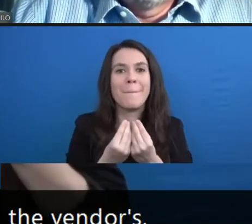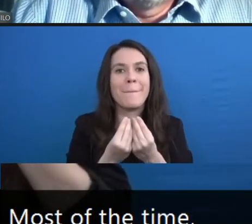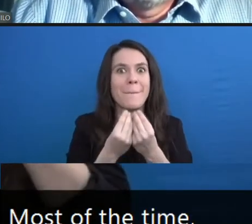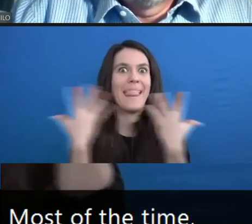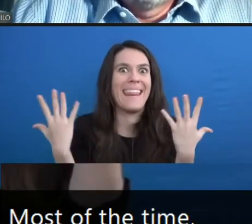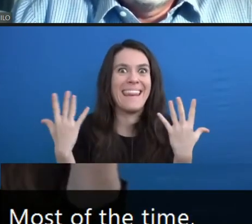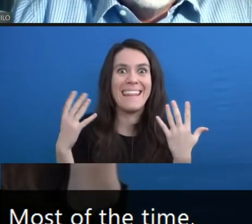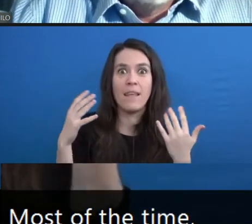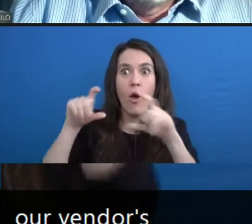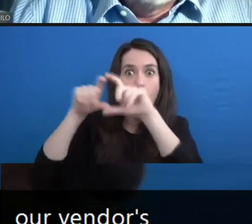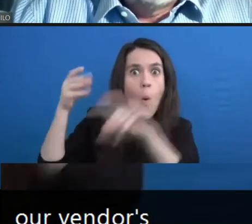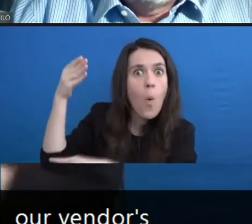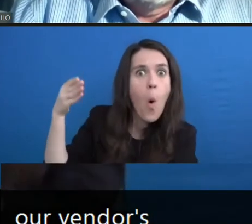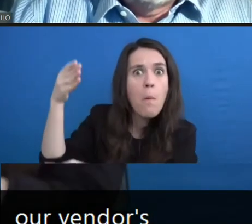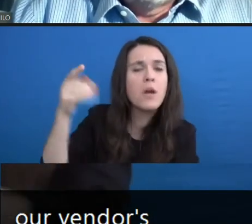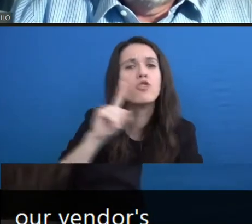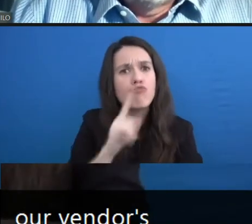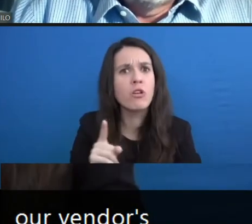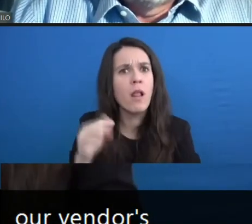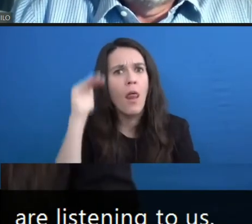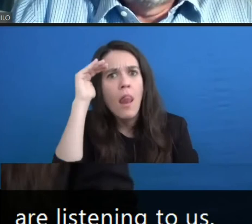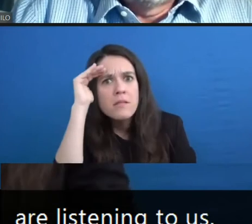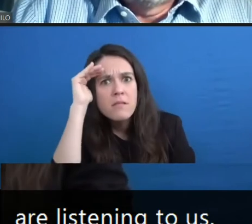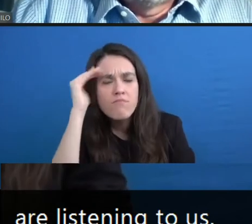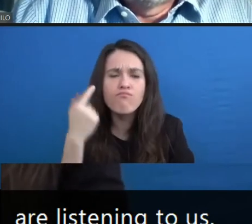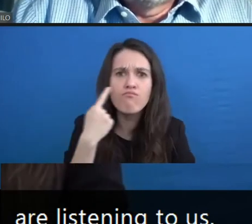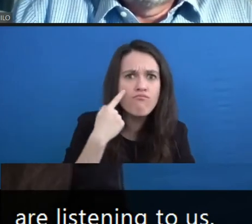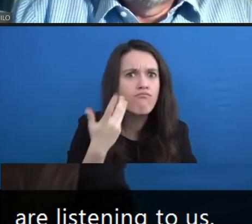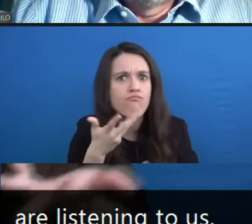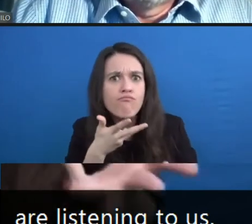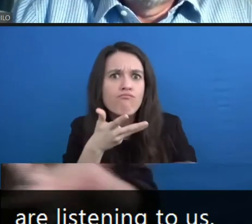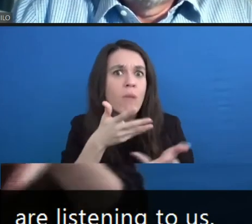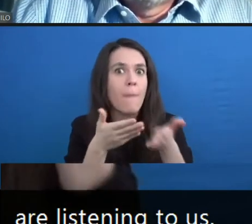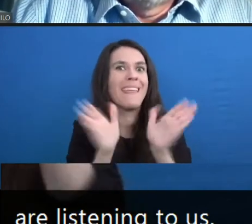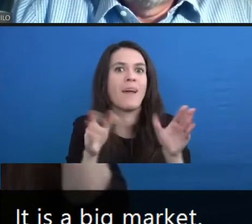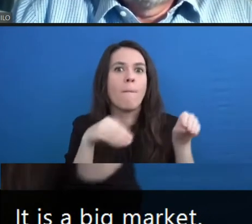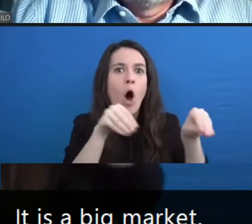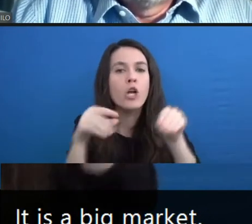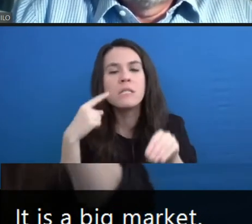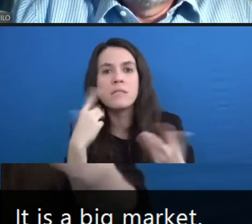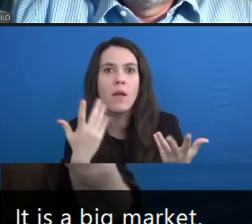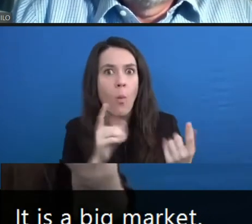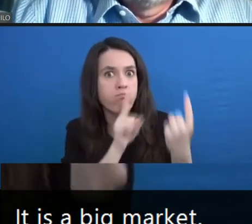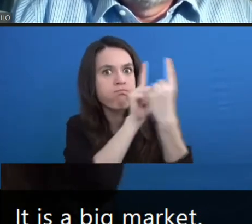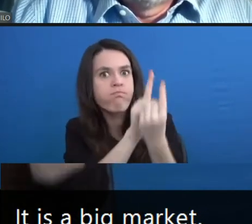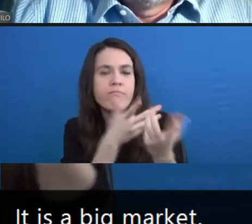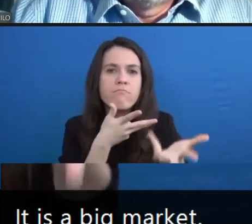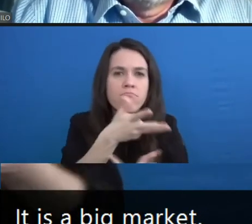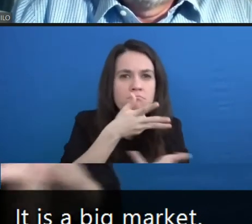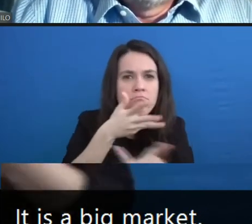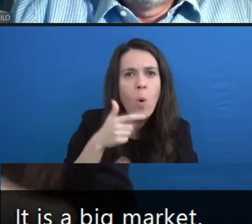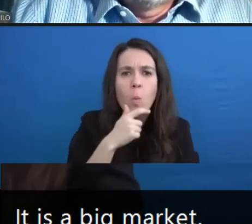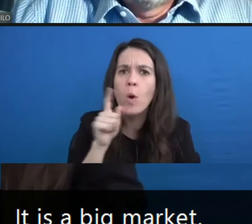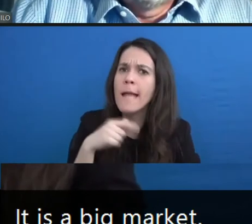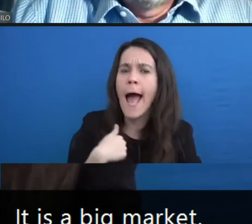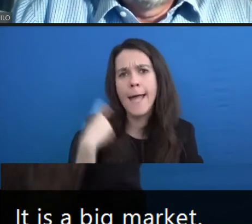us because, you know, it's a big market, right? So you tend to listen to your clients when your clients have a